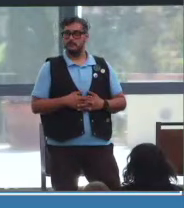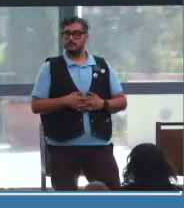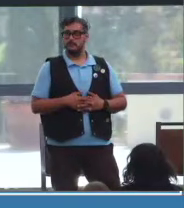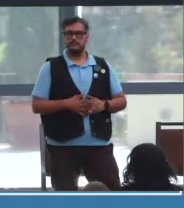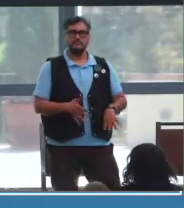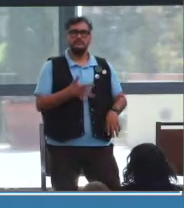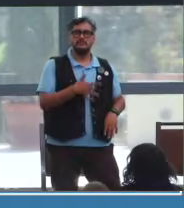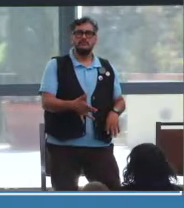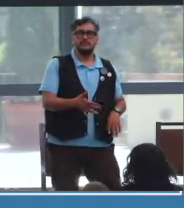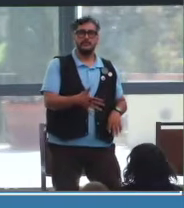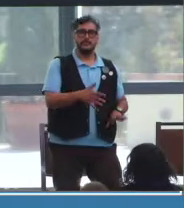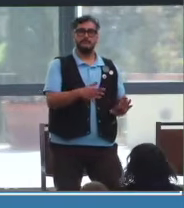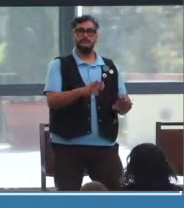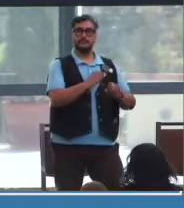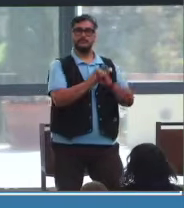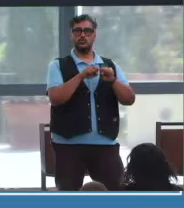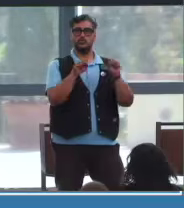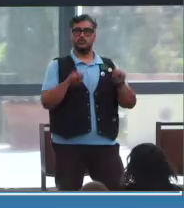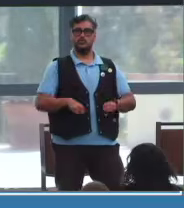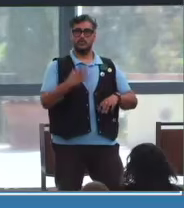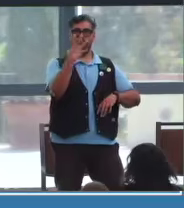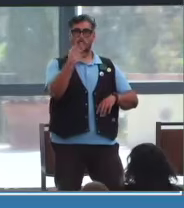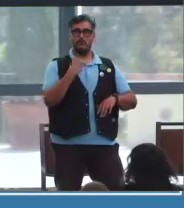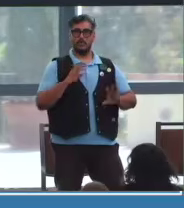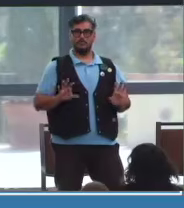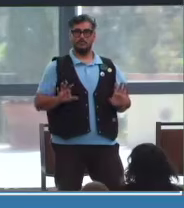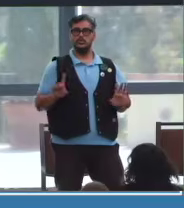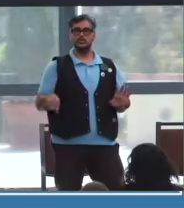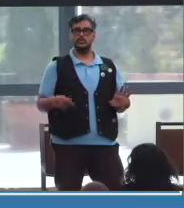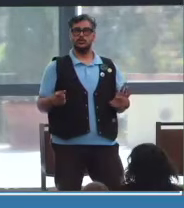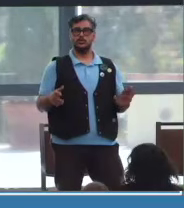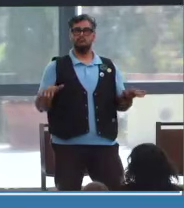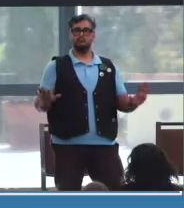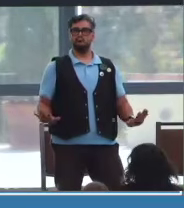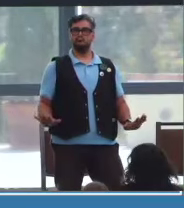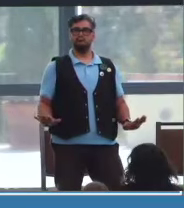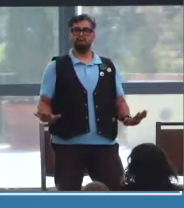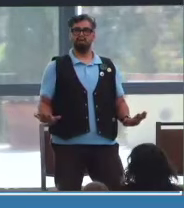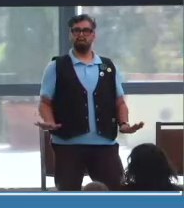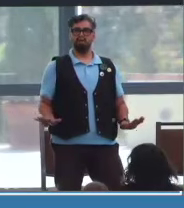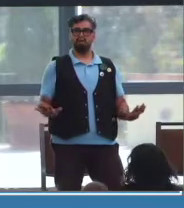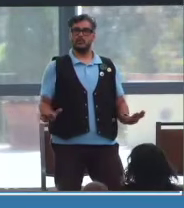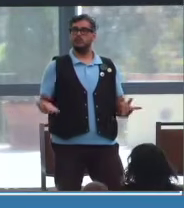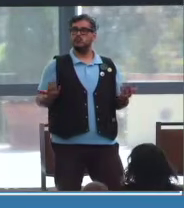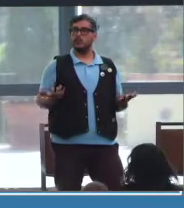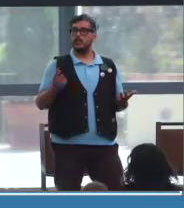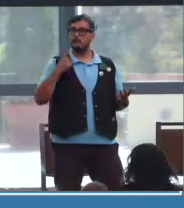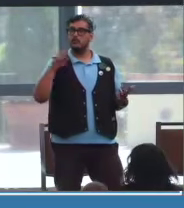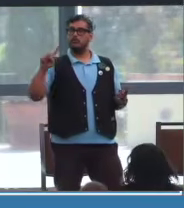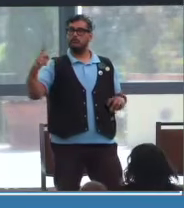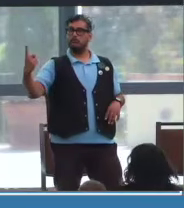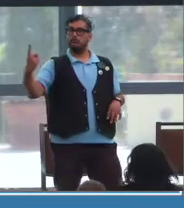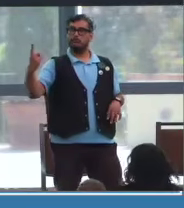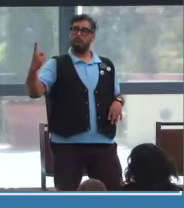Usually the immune system is dormant. It lies, it's kind of sitting there waiting for any